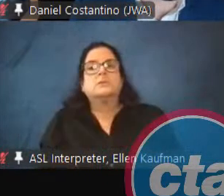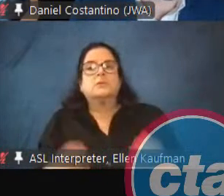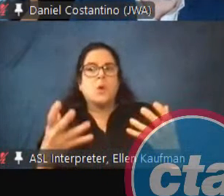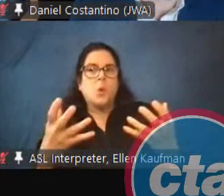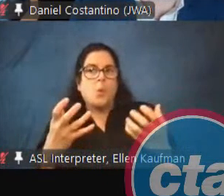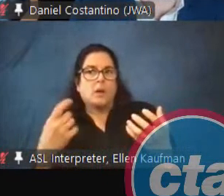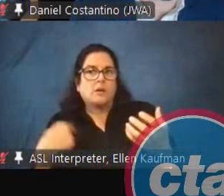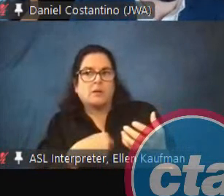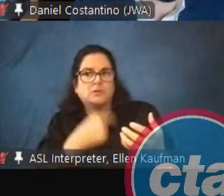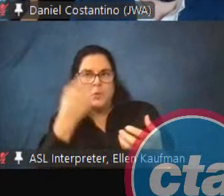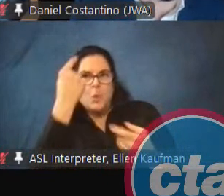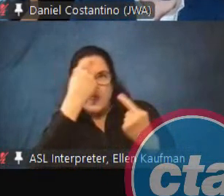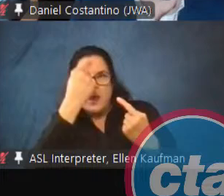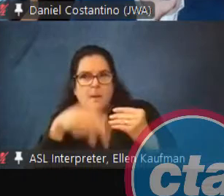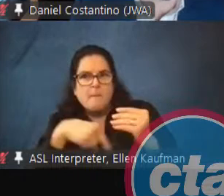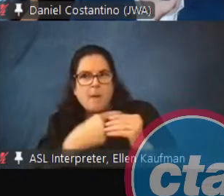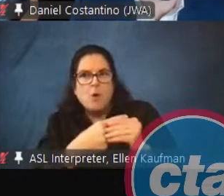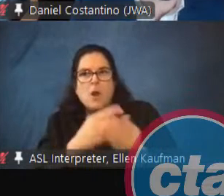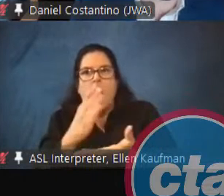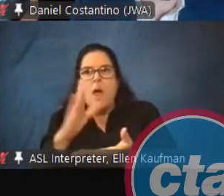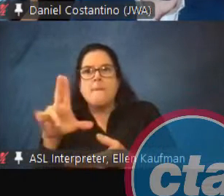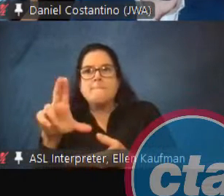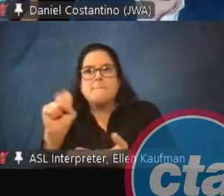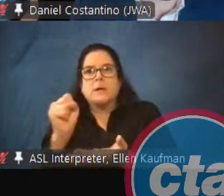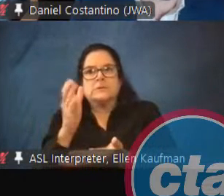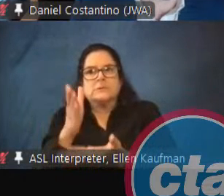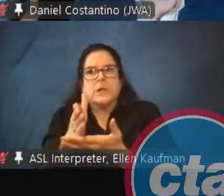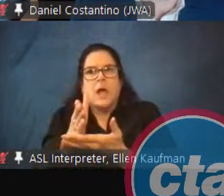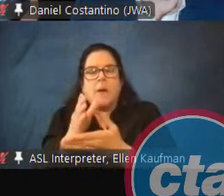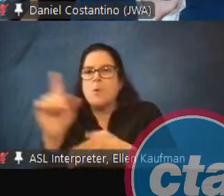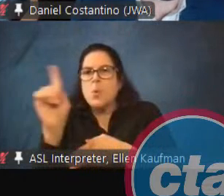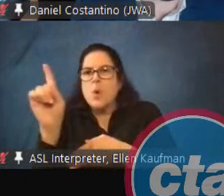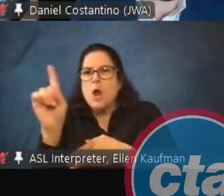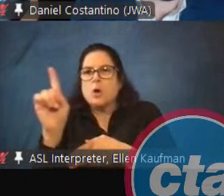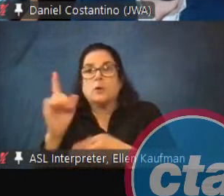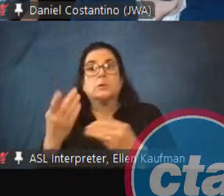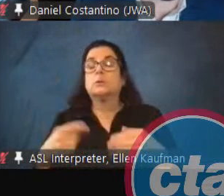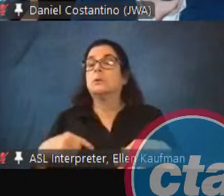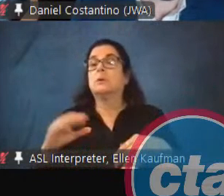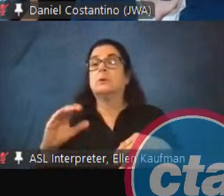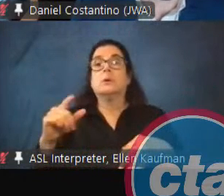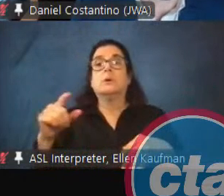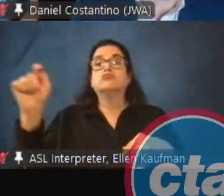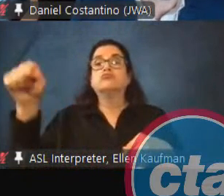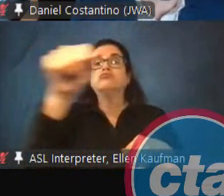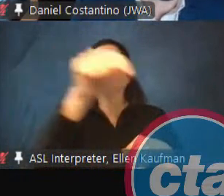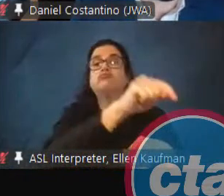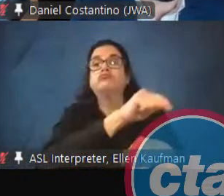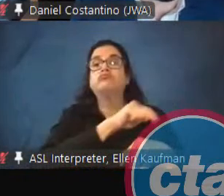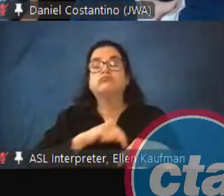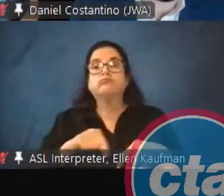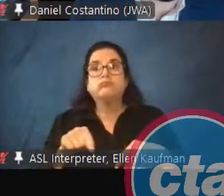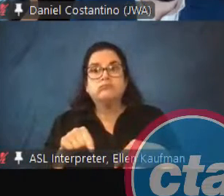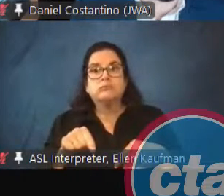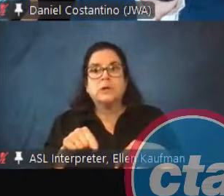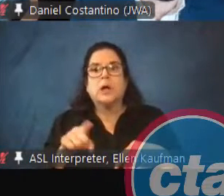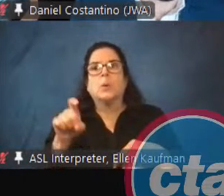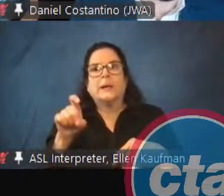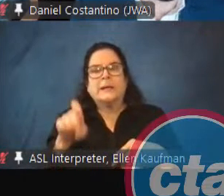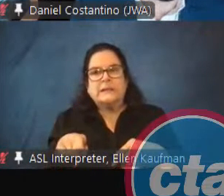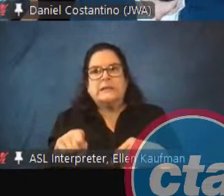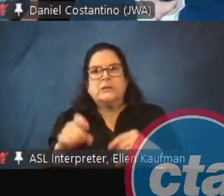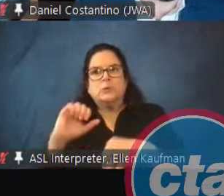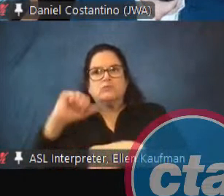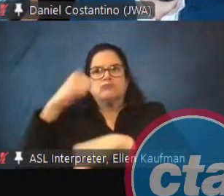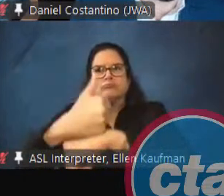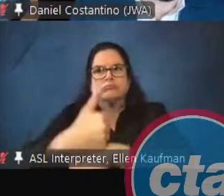for example? Where maybe are we missing service in our network that has new ridership that we should start to try to capture? What do we